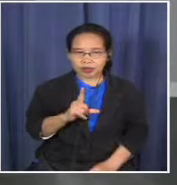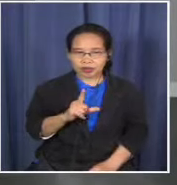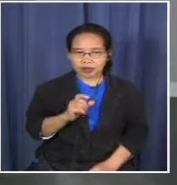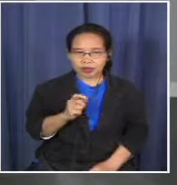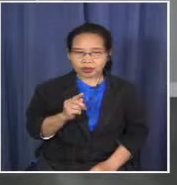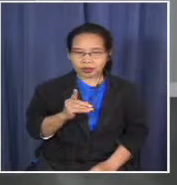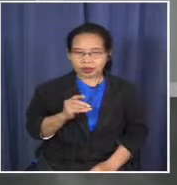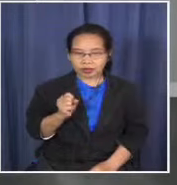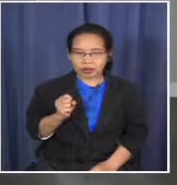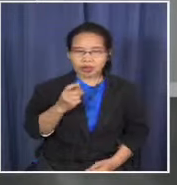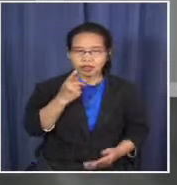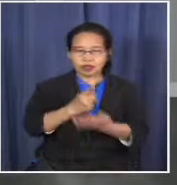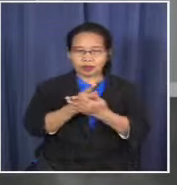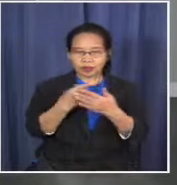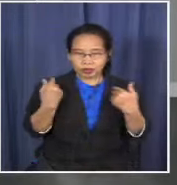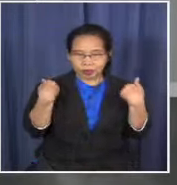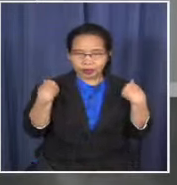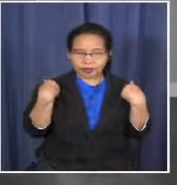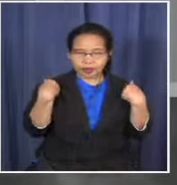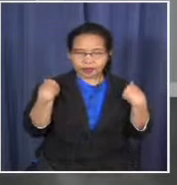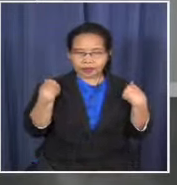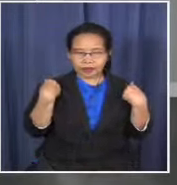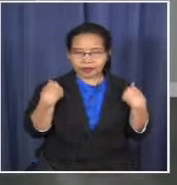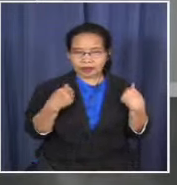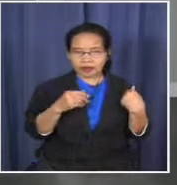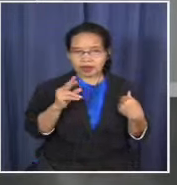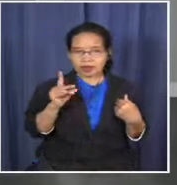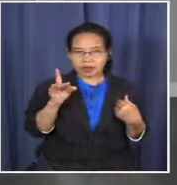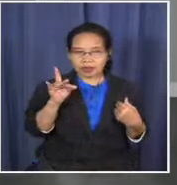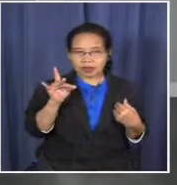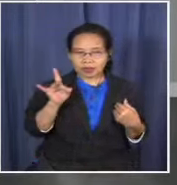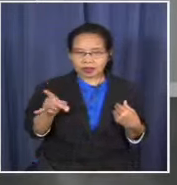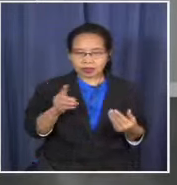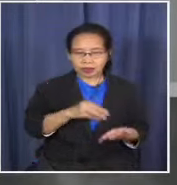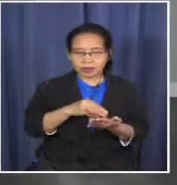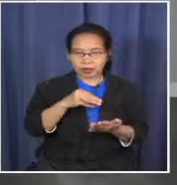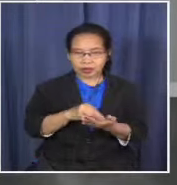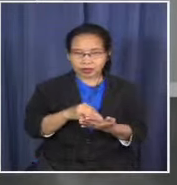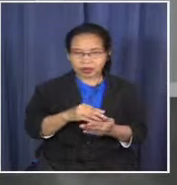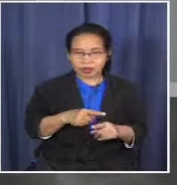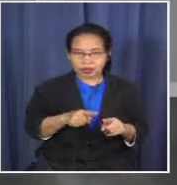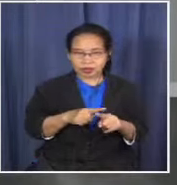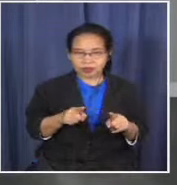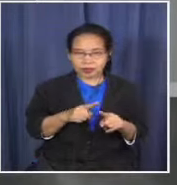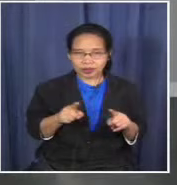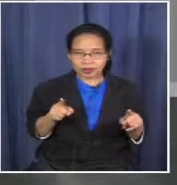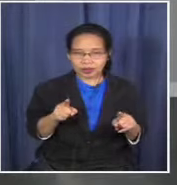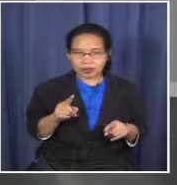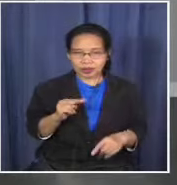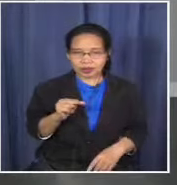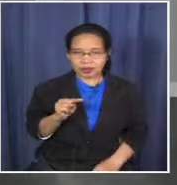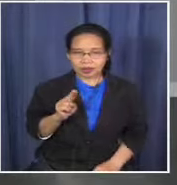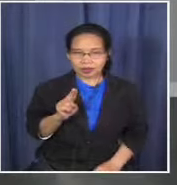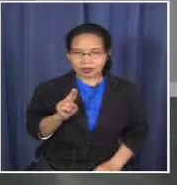different nucleotides, proving that there are 80